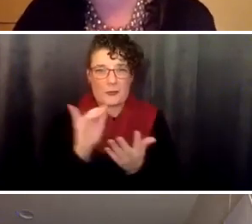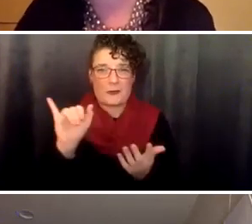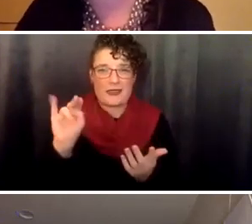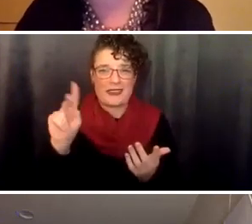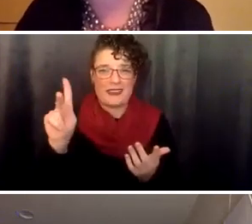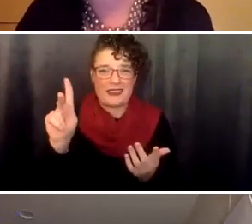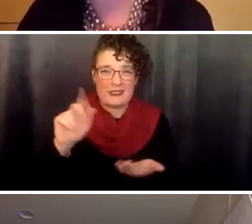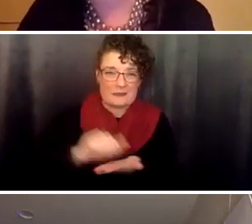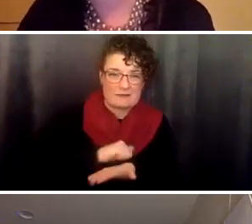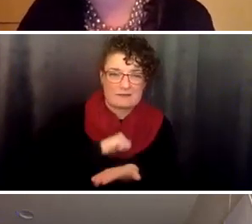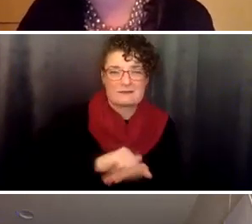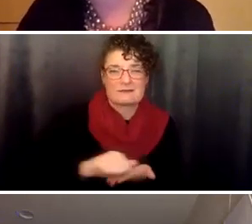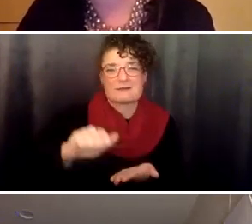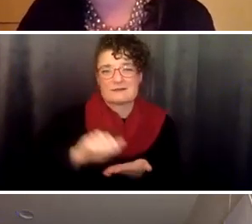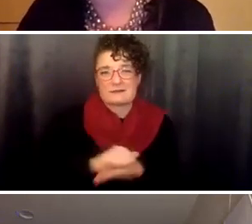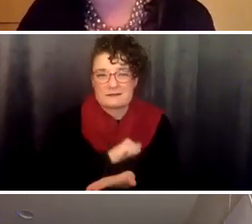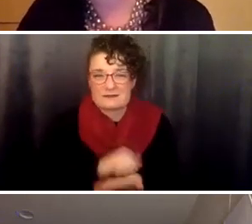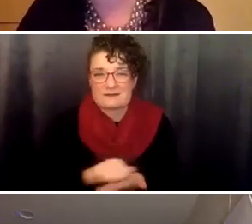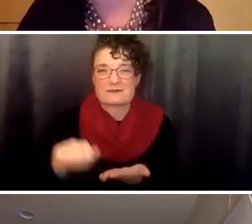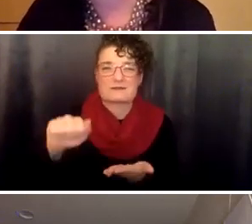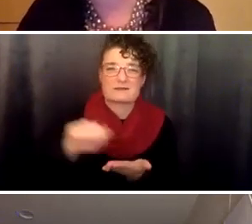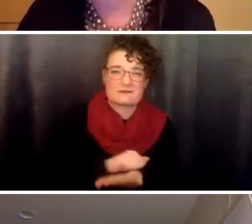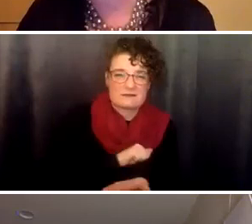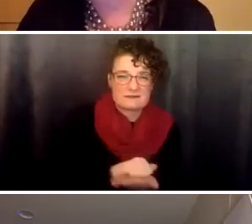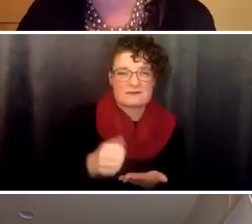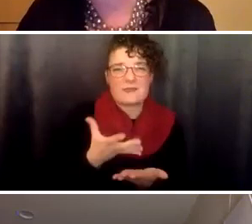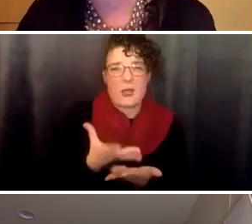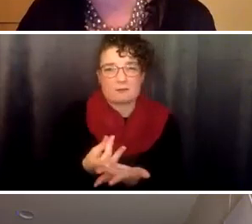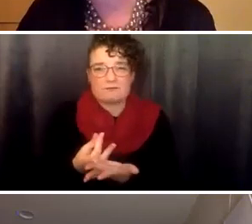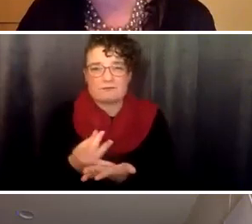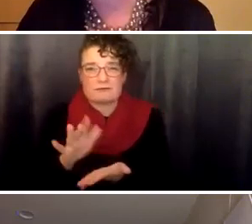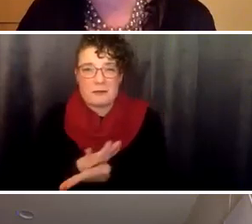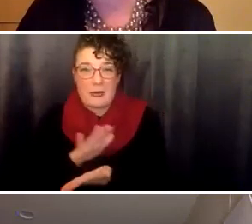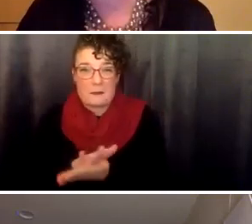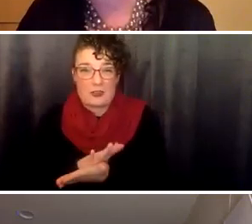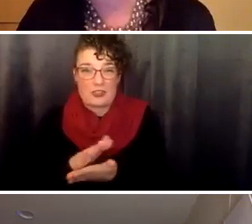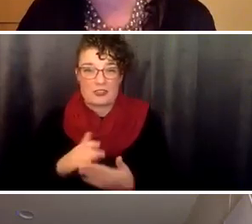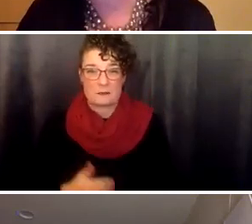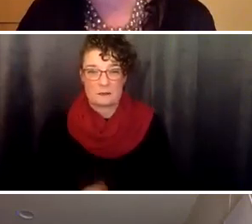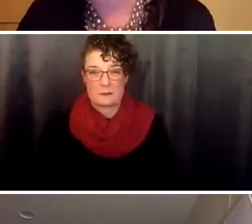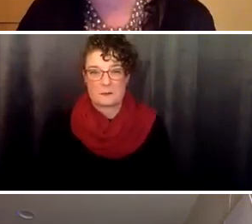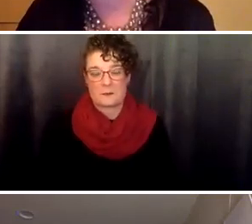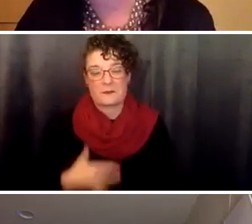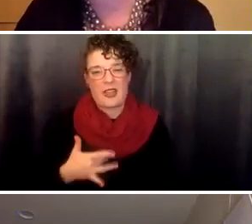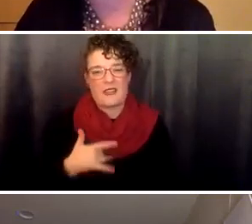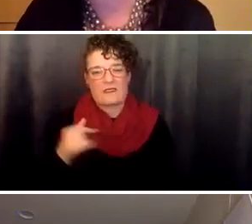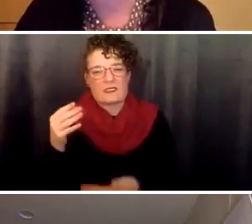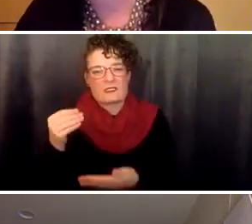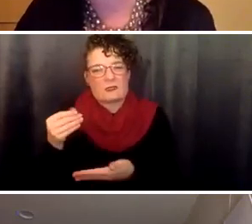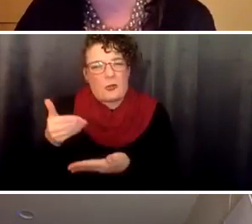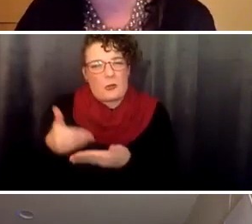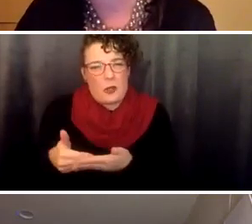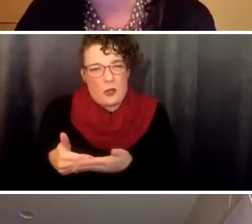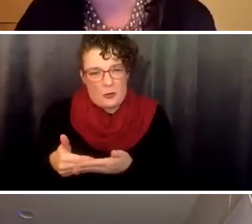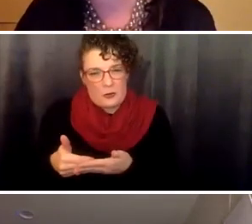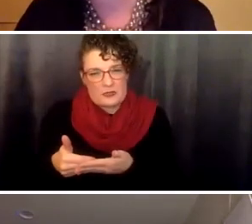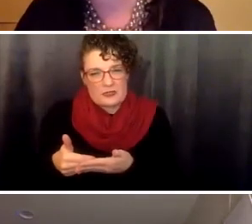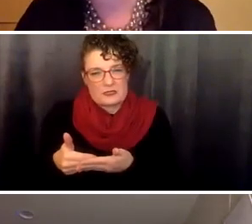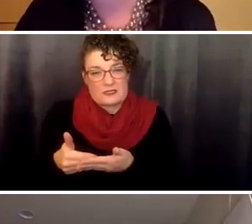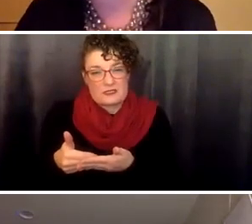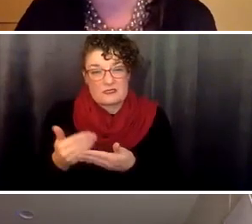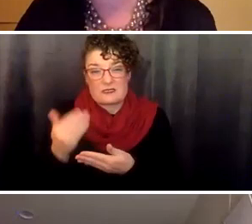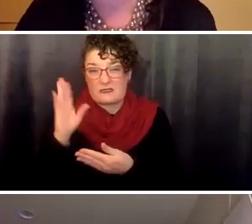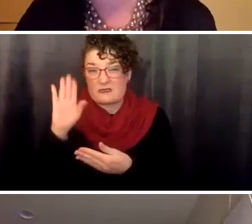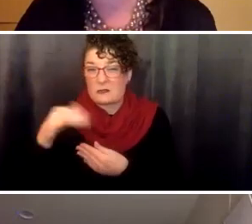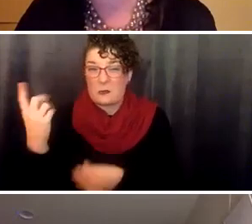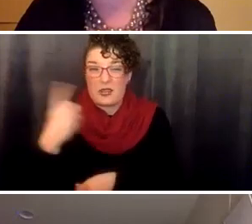onto paper. Yet my breath is growing. I feel so close. One someday